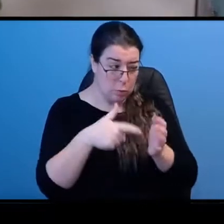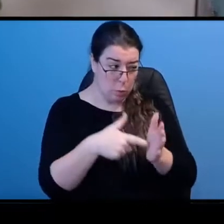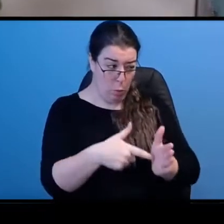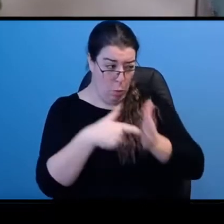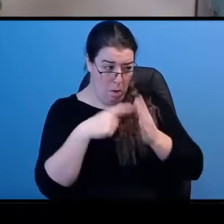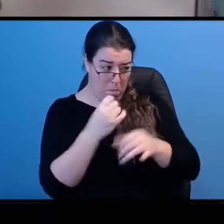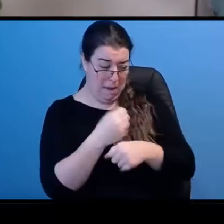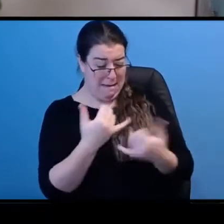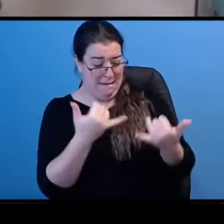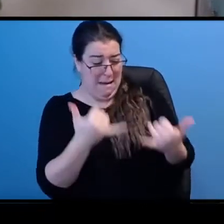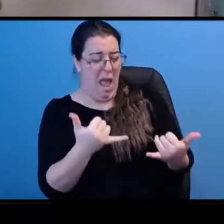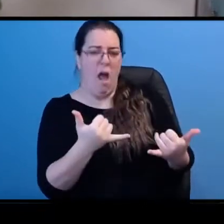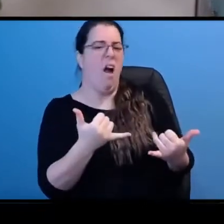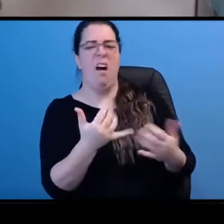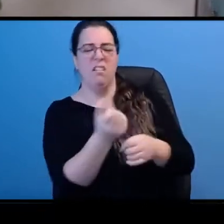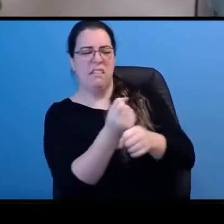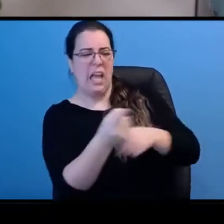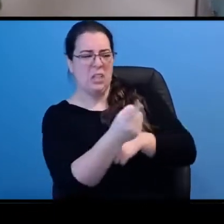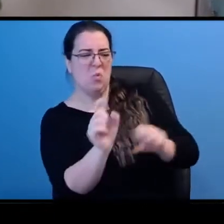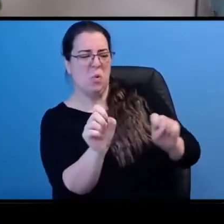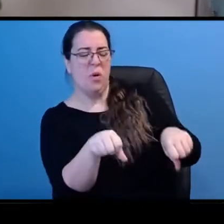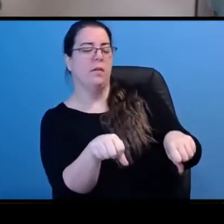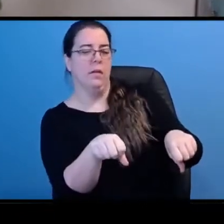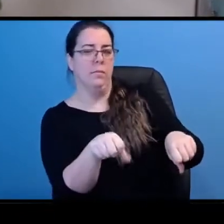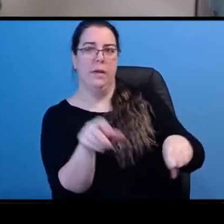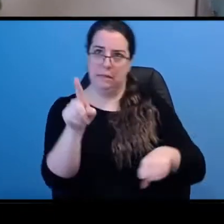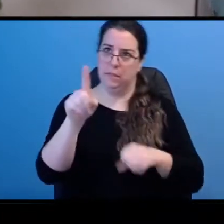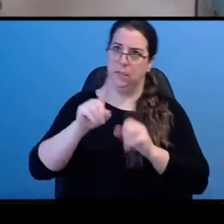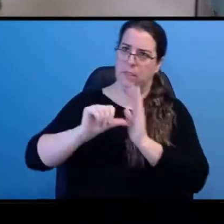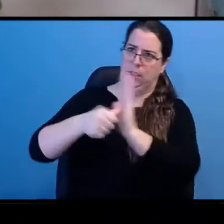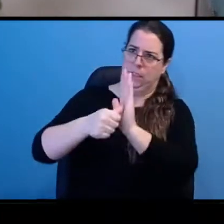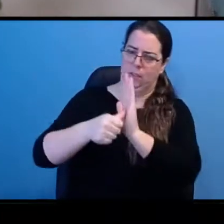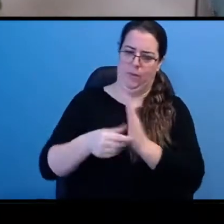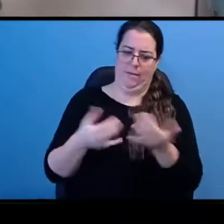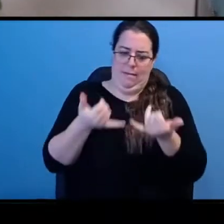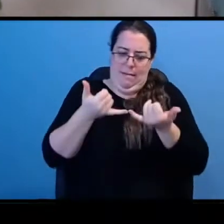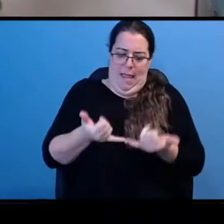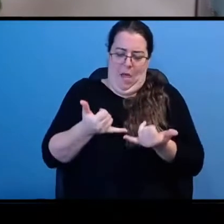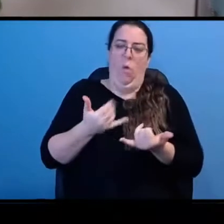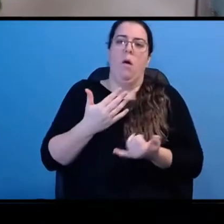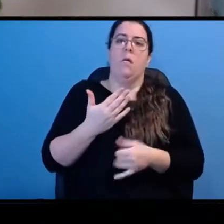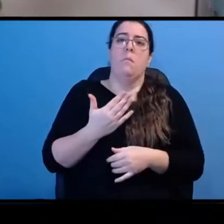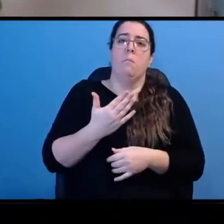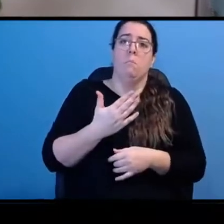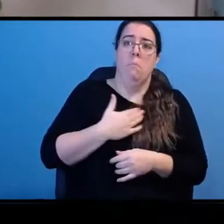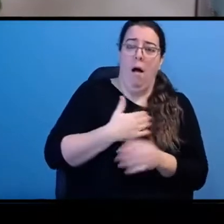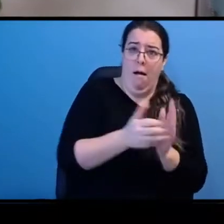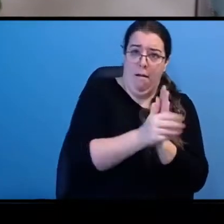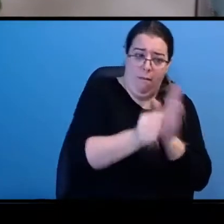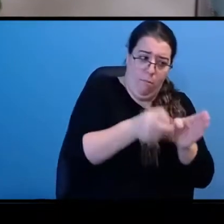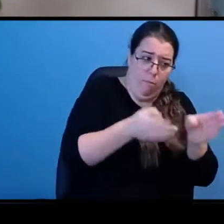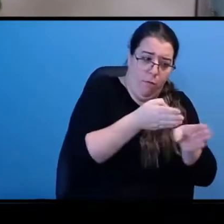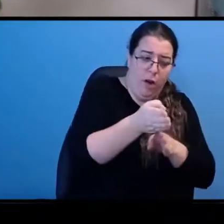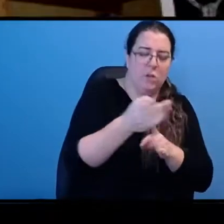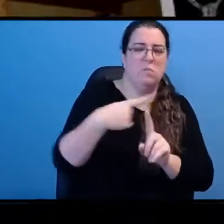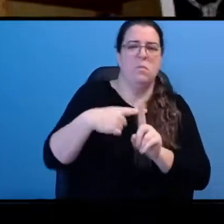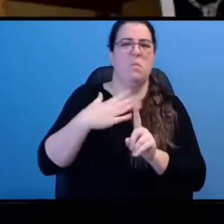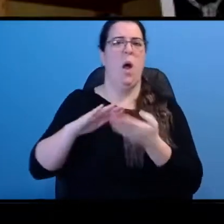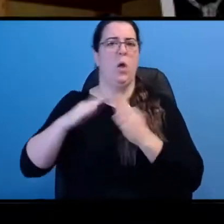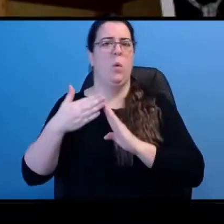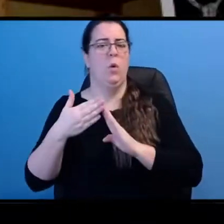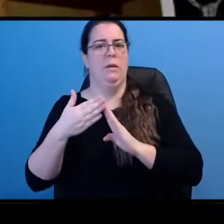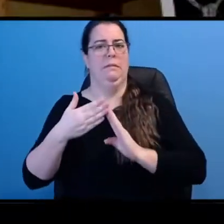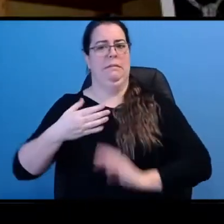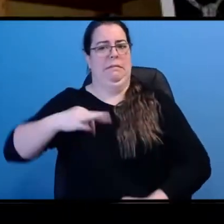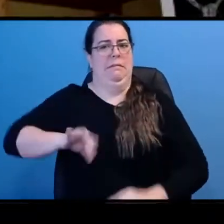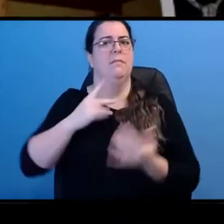is how it's going to impact you as an artist and your community, is really important. That's a common problem that people have. They